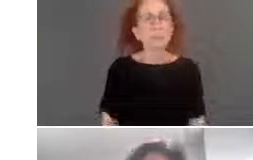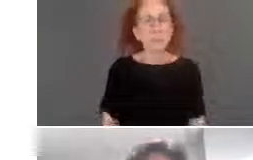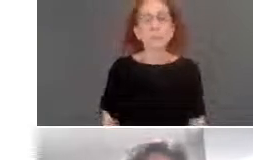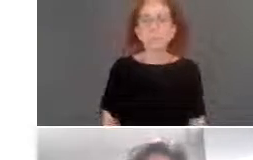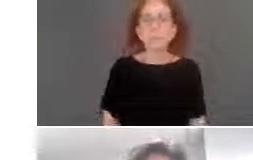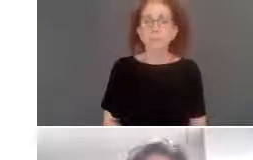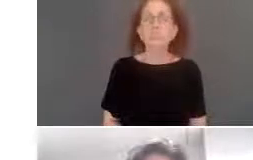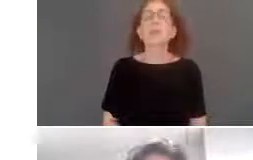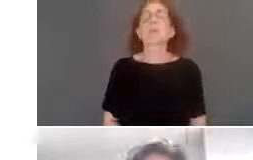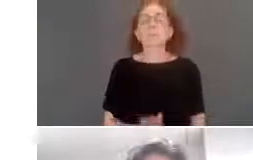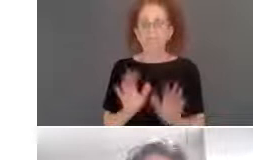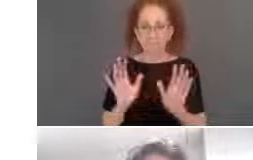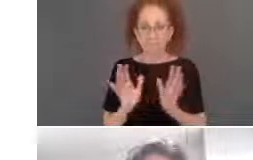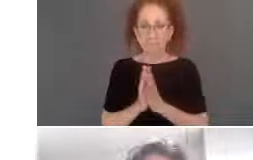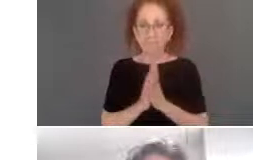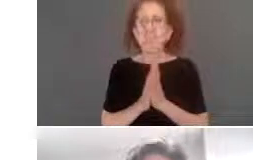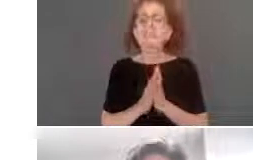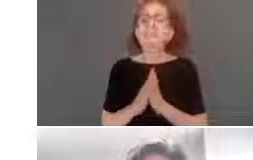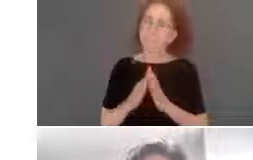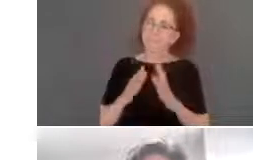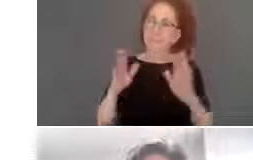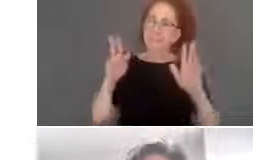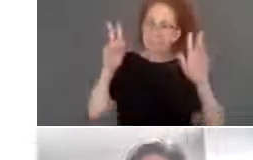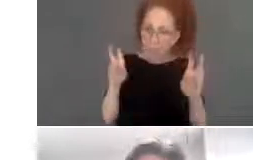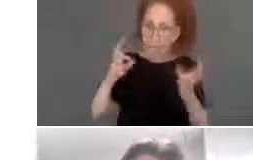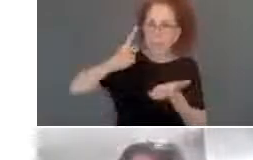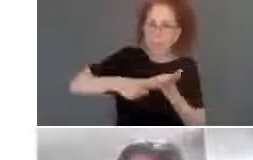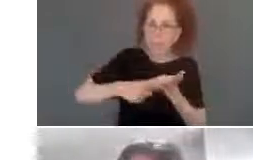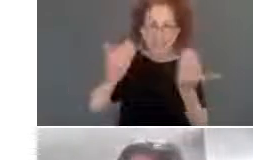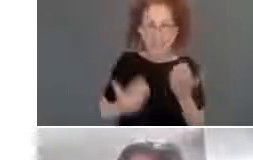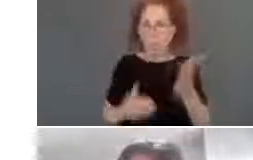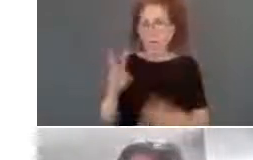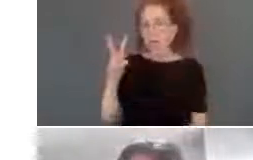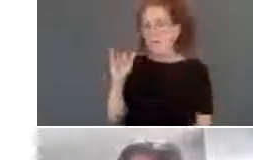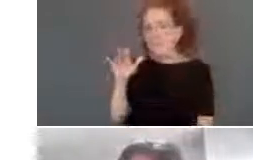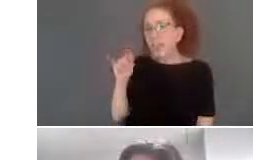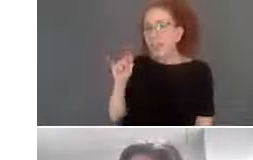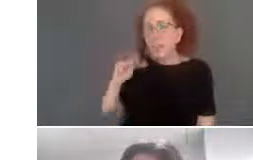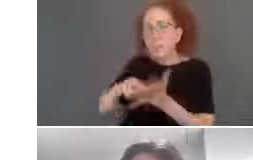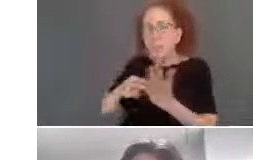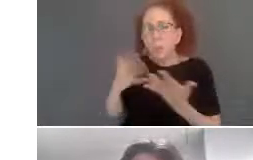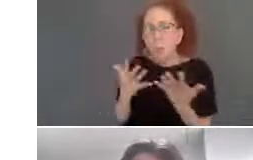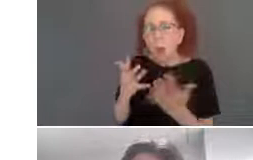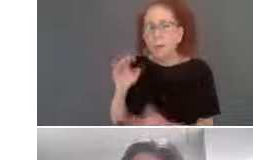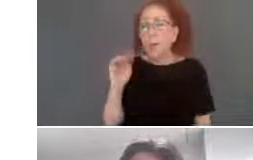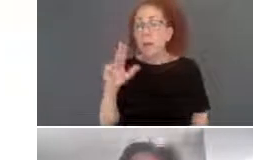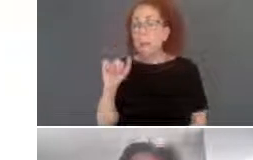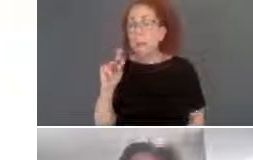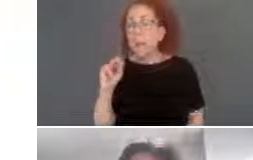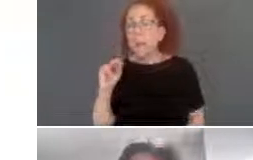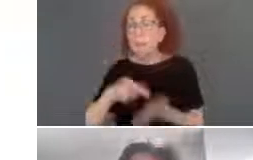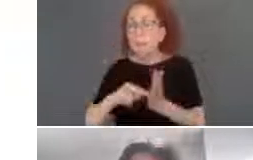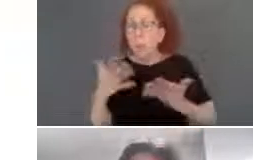So back to the main topic of this discussion, what is a variant? What is a mutation? Should we be